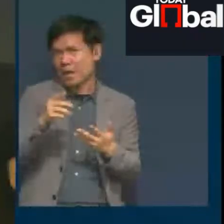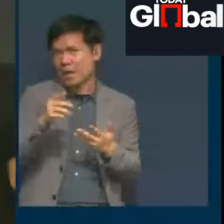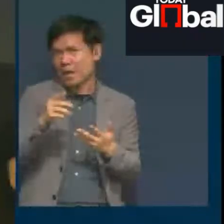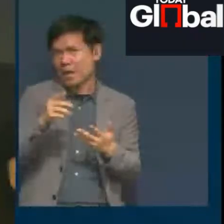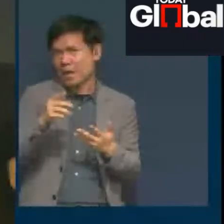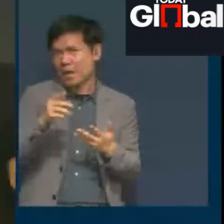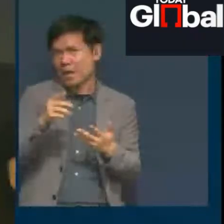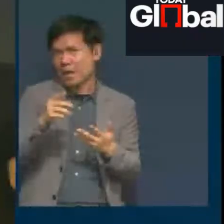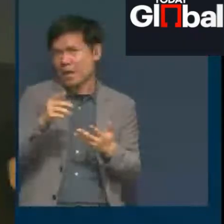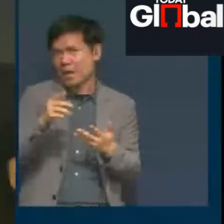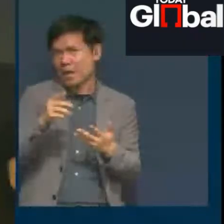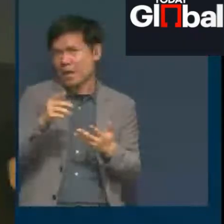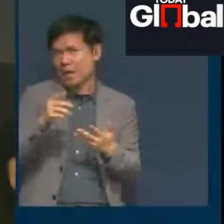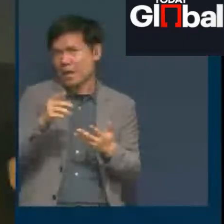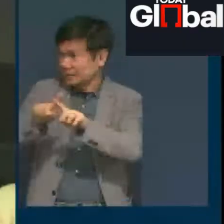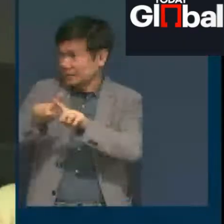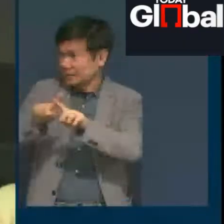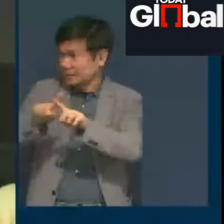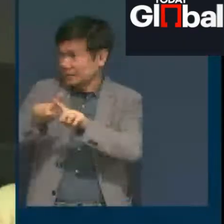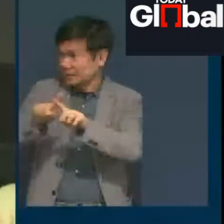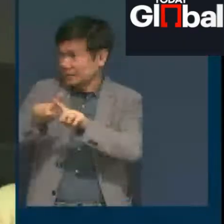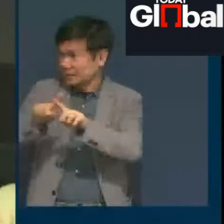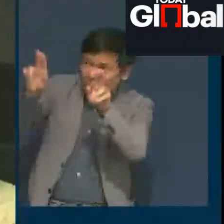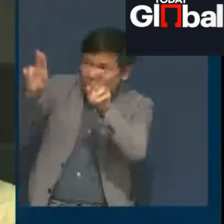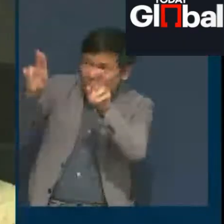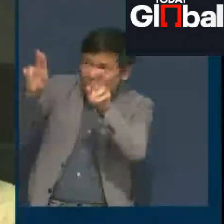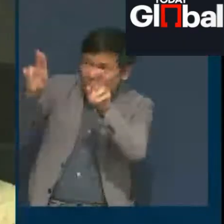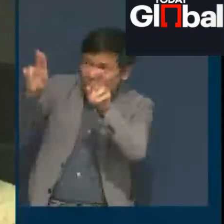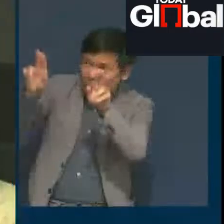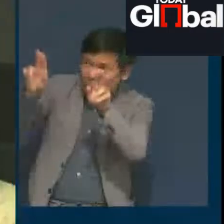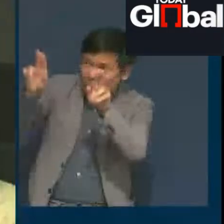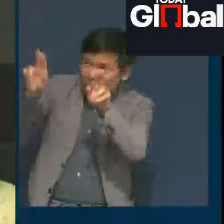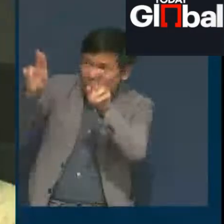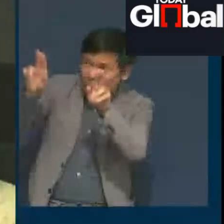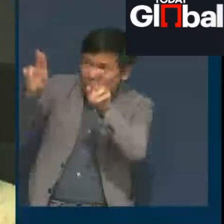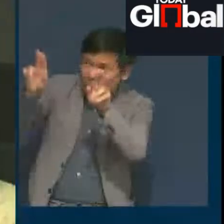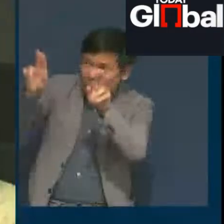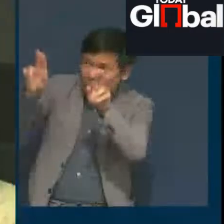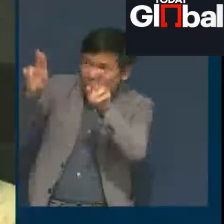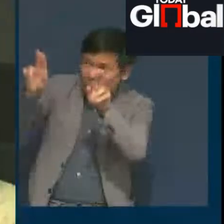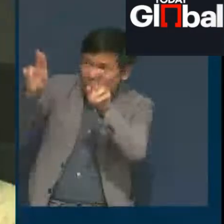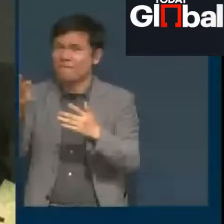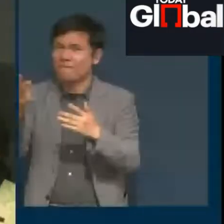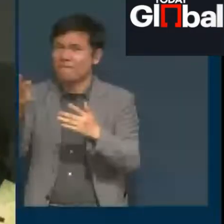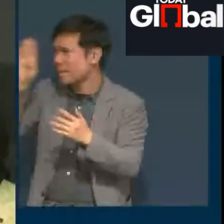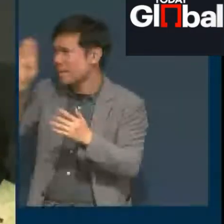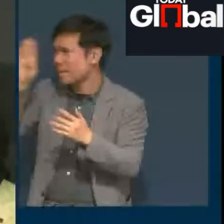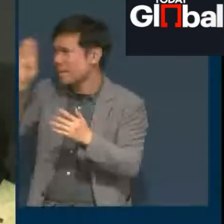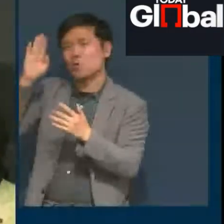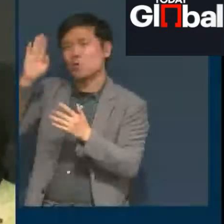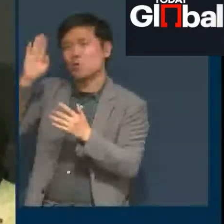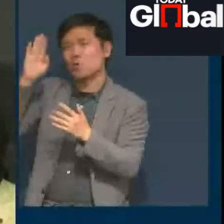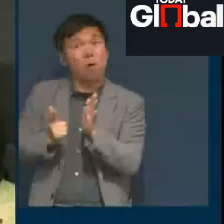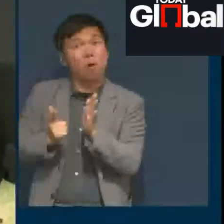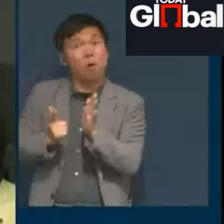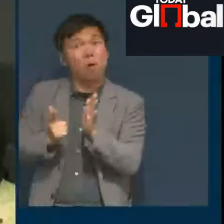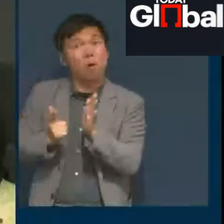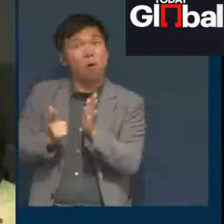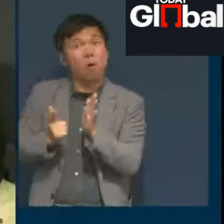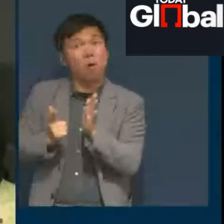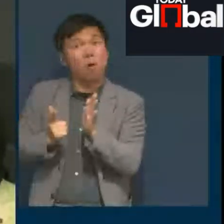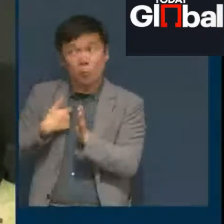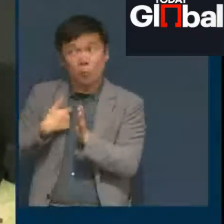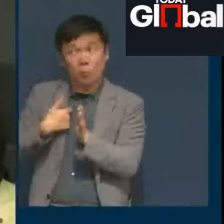international organizations, different legal academies, and the